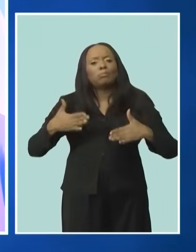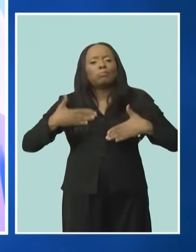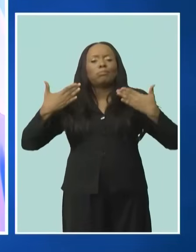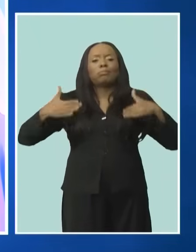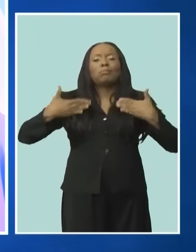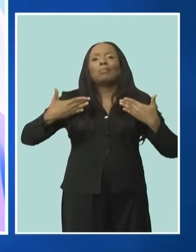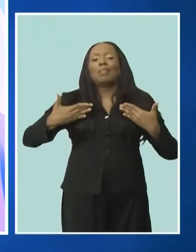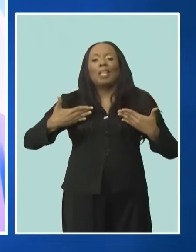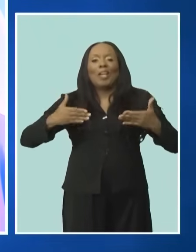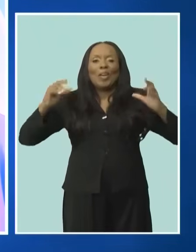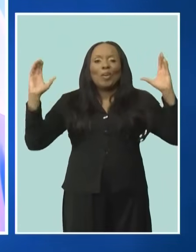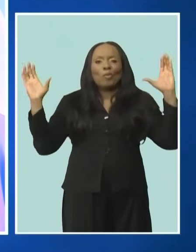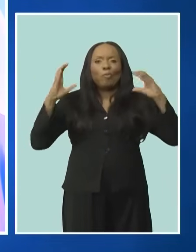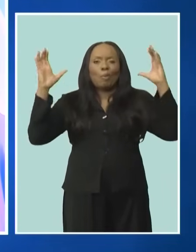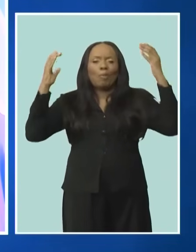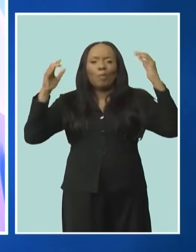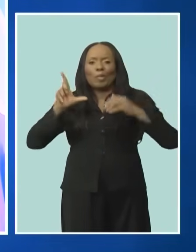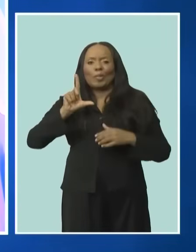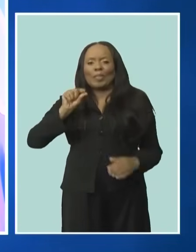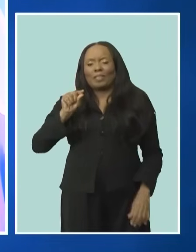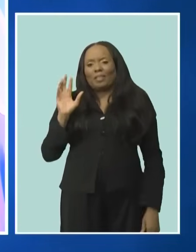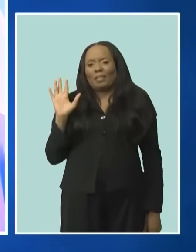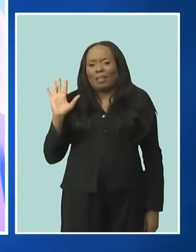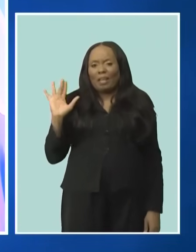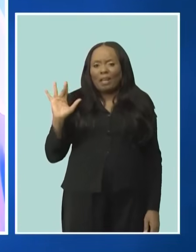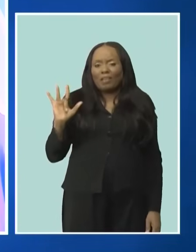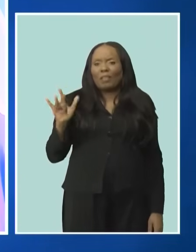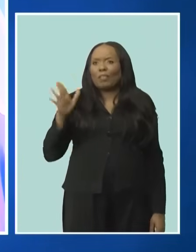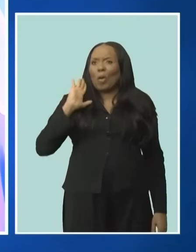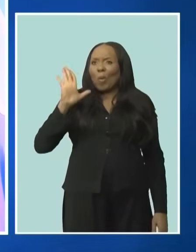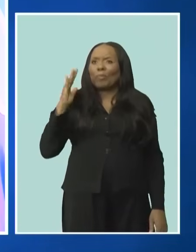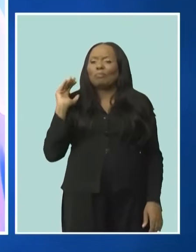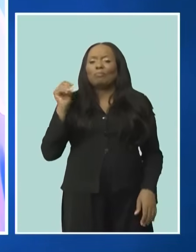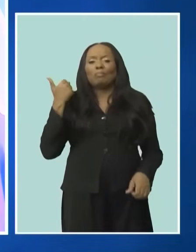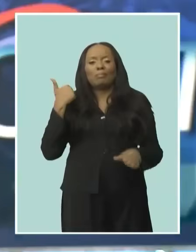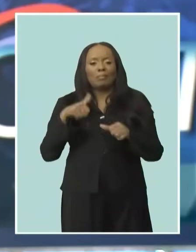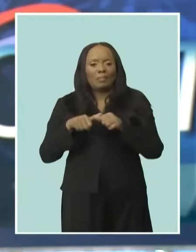let Cropover 2025 be a season to remember.